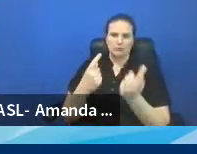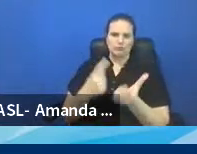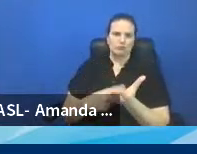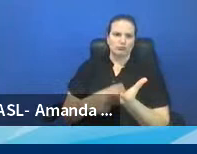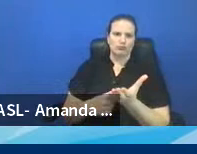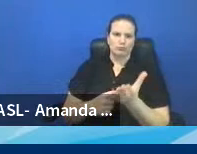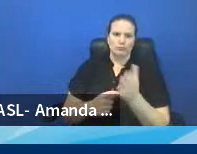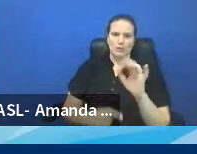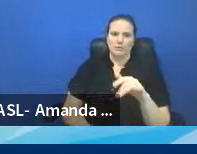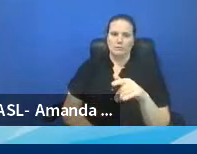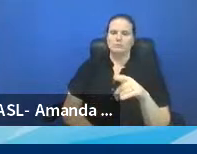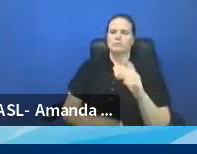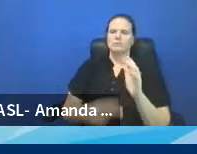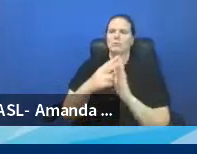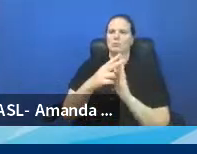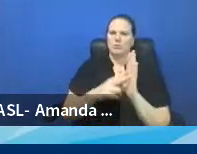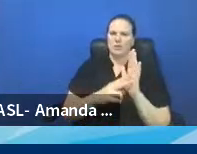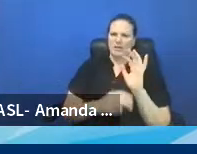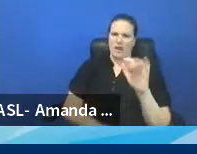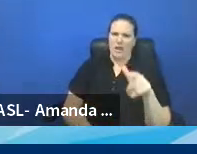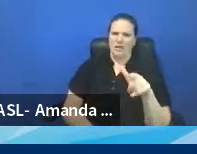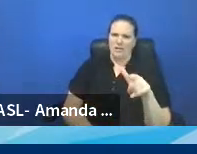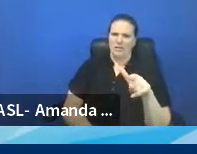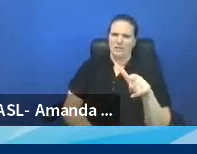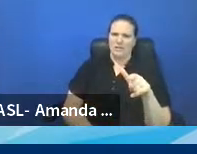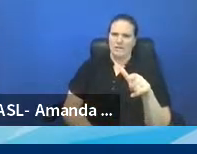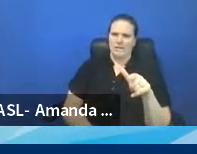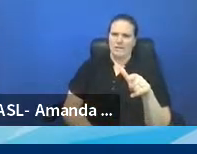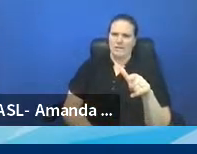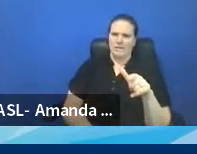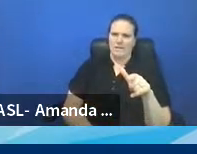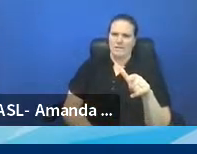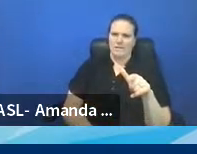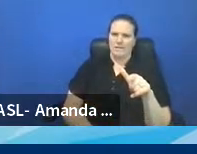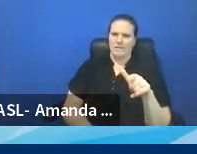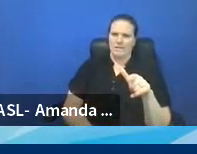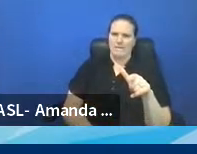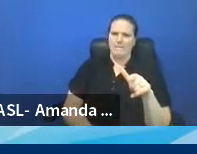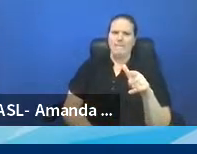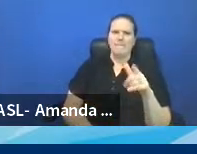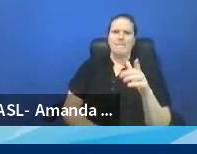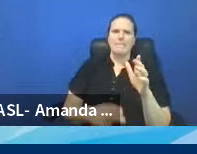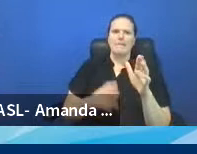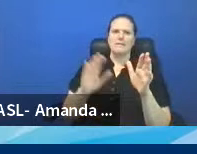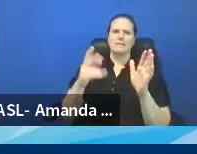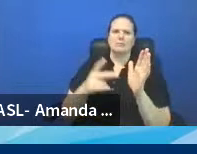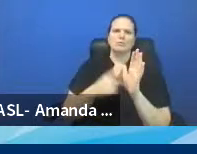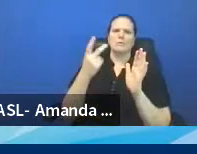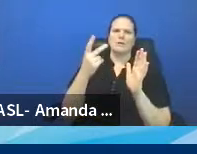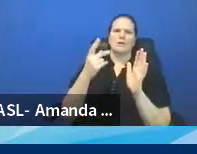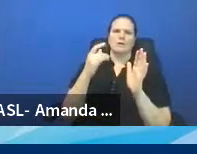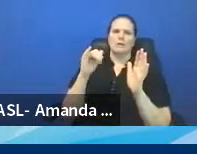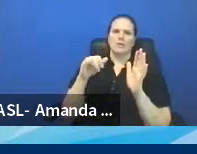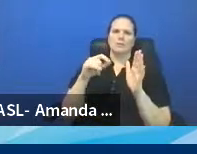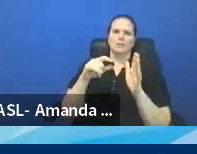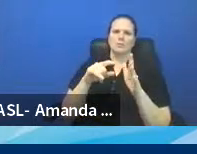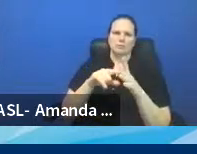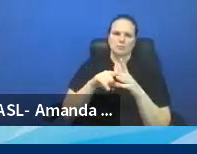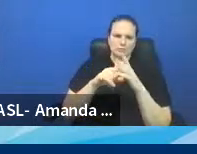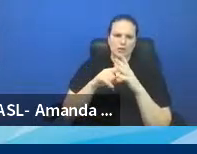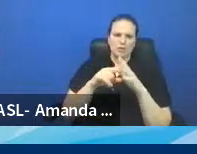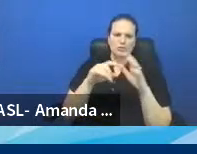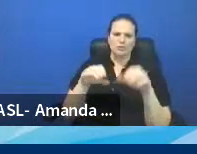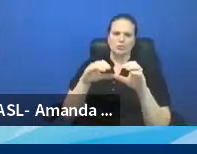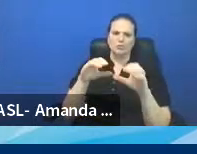up, but as I read this and look at the things, it seems like it's a duplicate of what we were originally charged to be